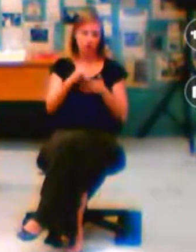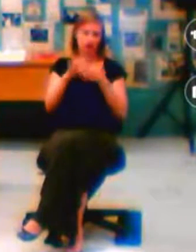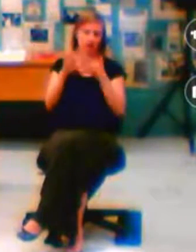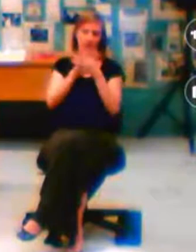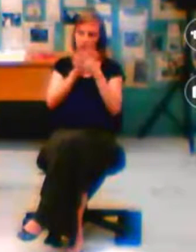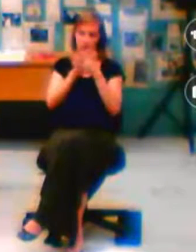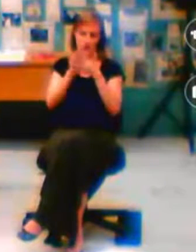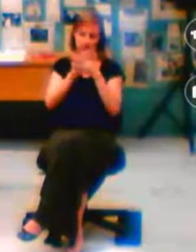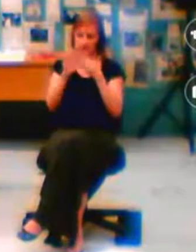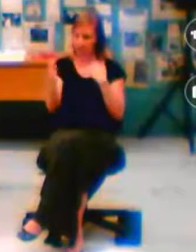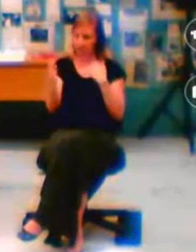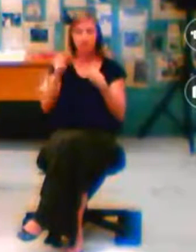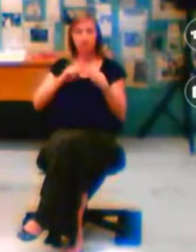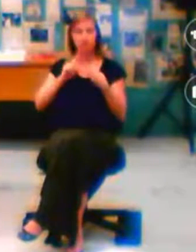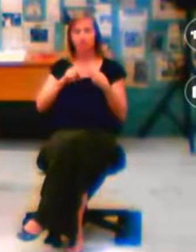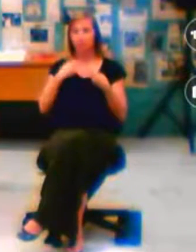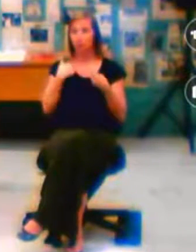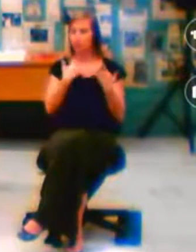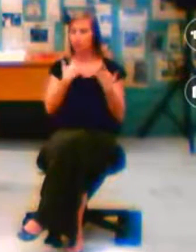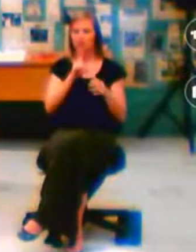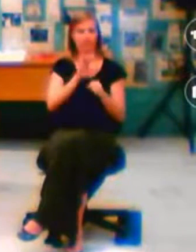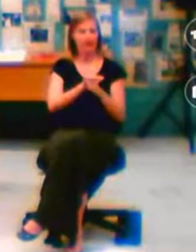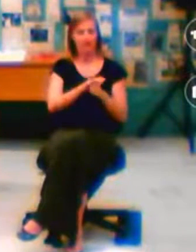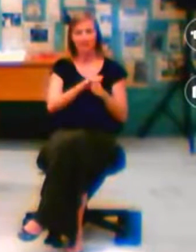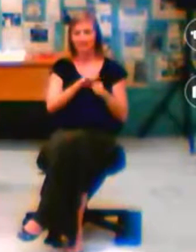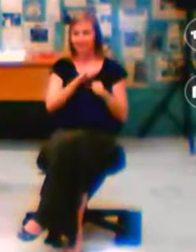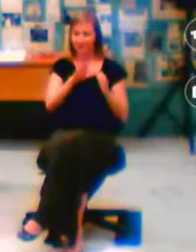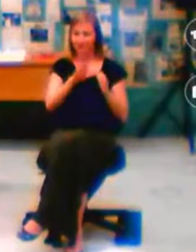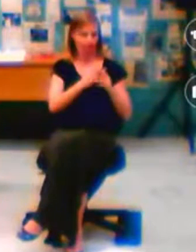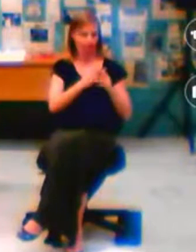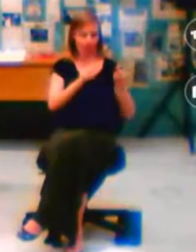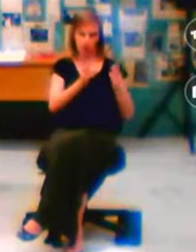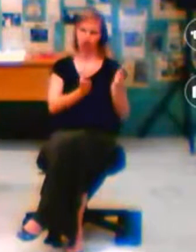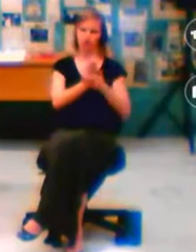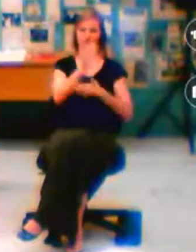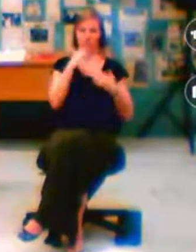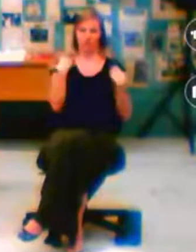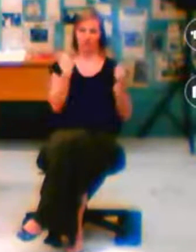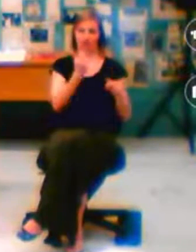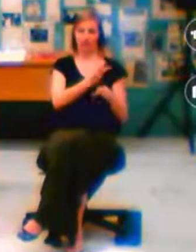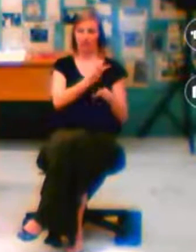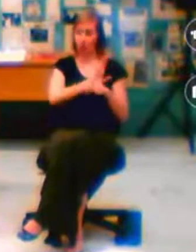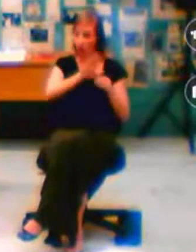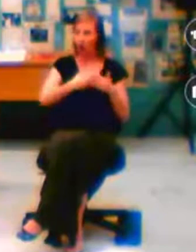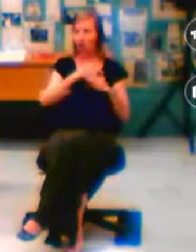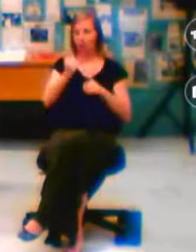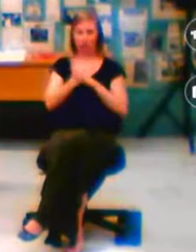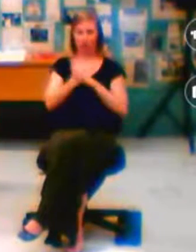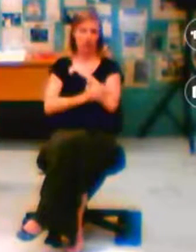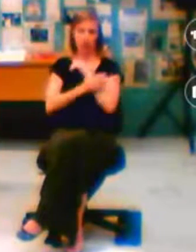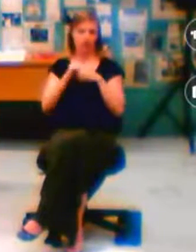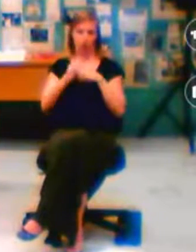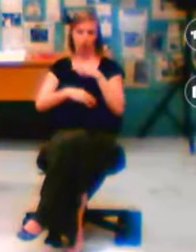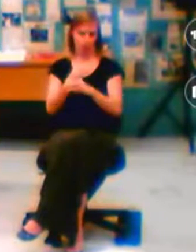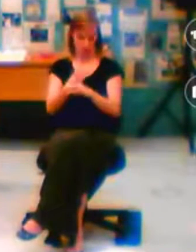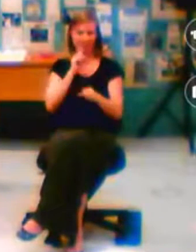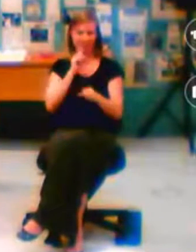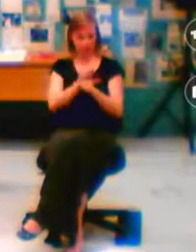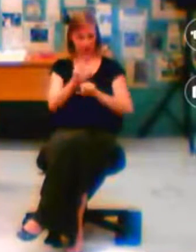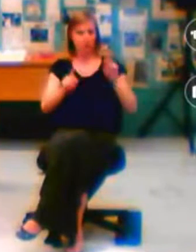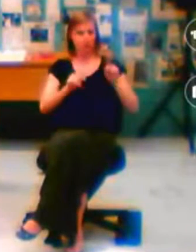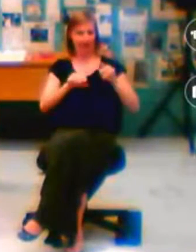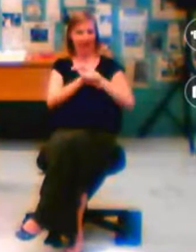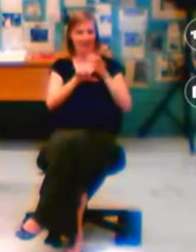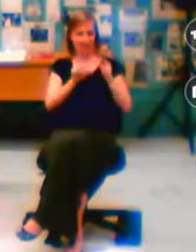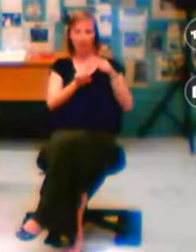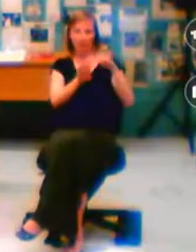just because they're able to make a buck out of it. And so I think we need to get rid of this of two illusions. One is that we